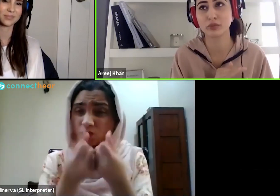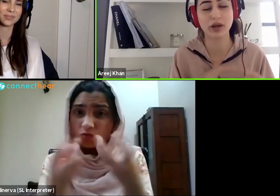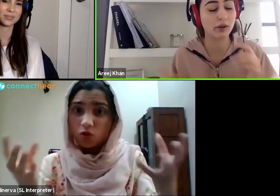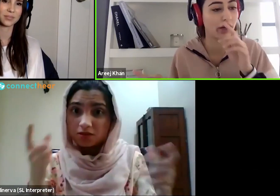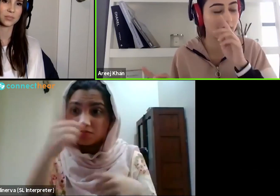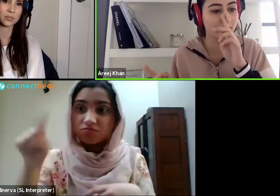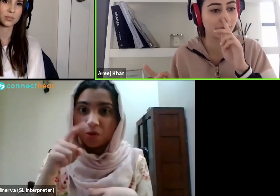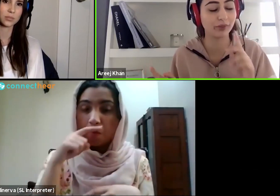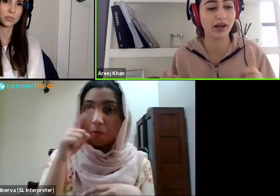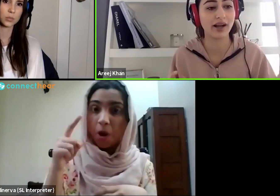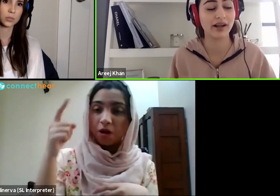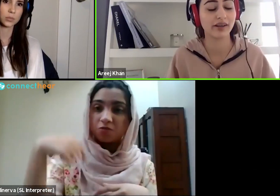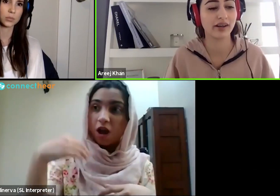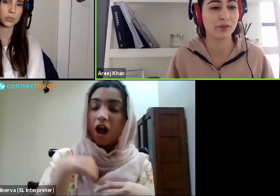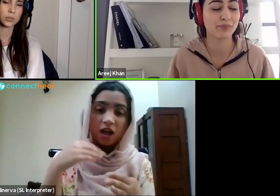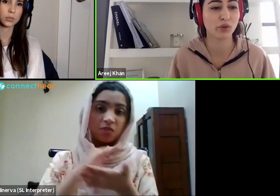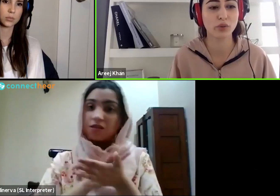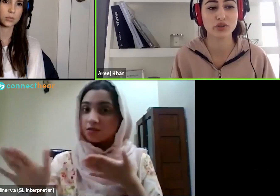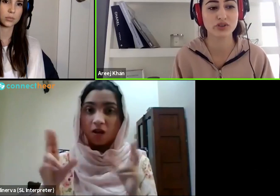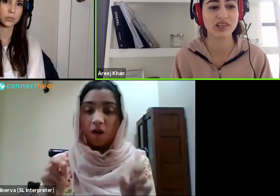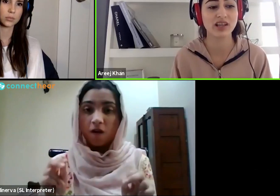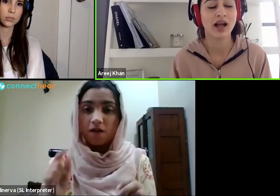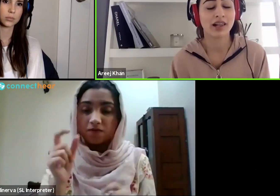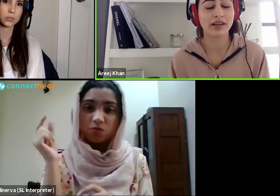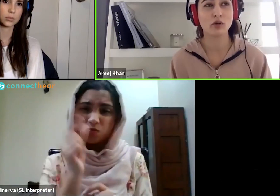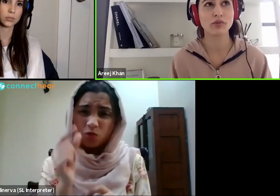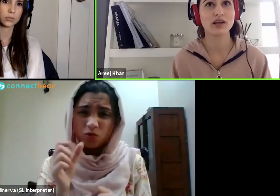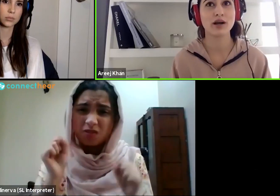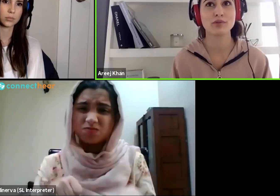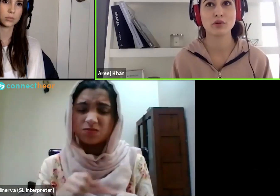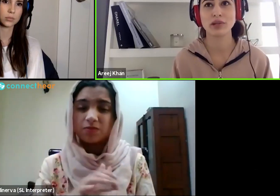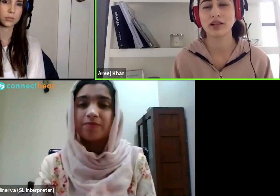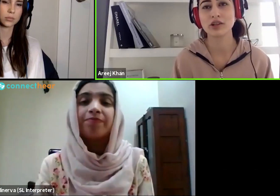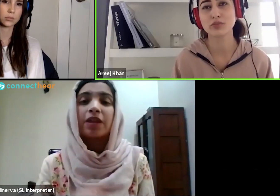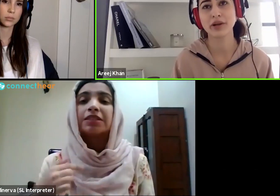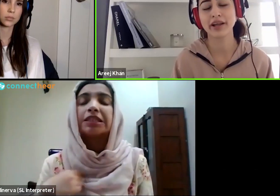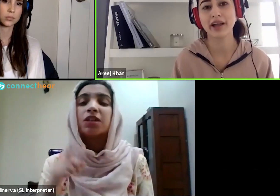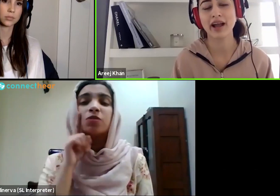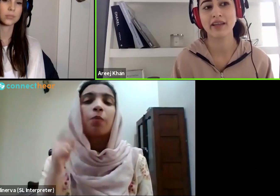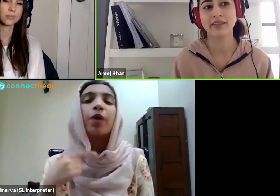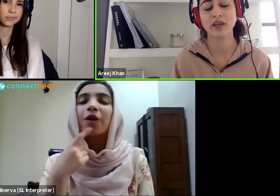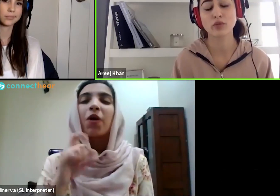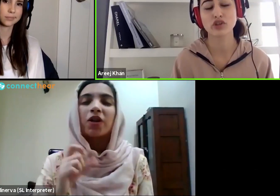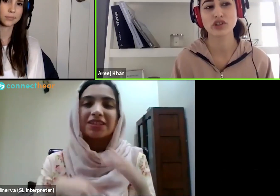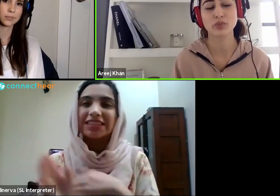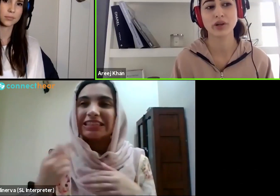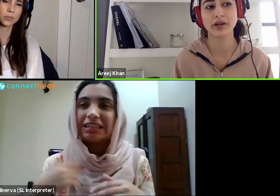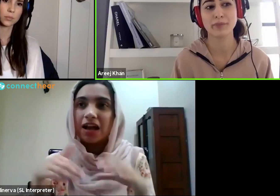bullied throughout high school and all sorts of things. Like there would be times where it would be like lunch break and they